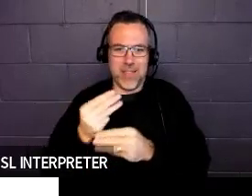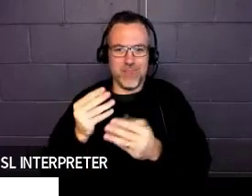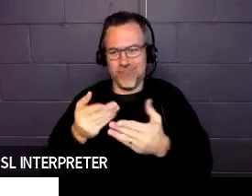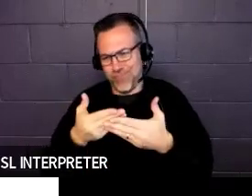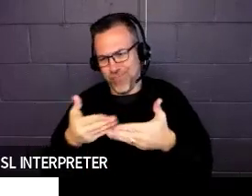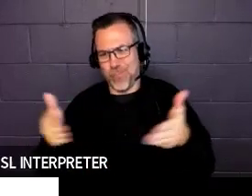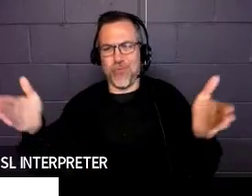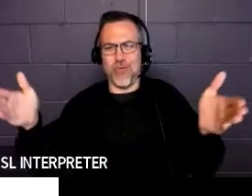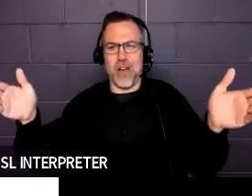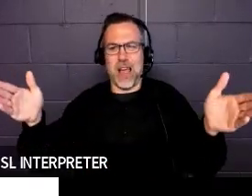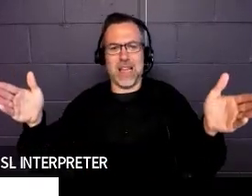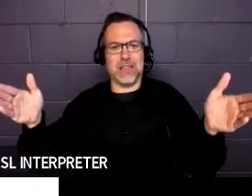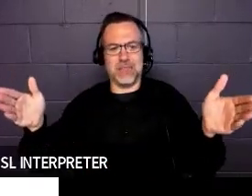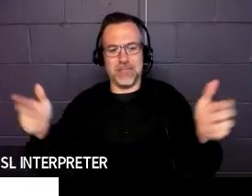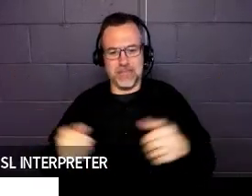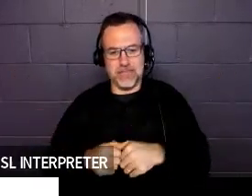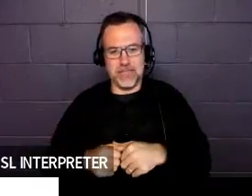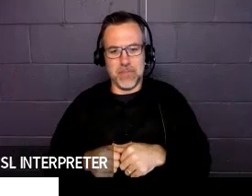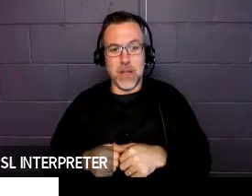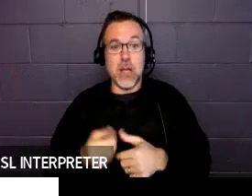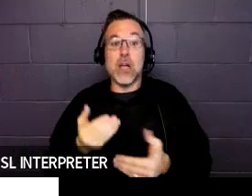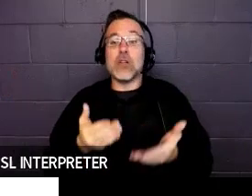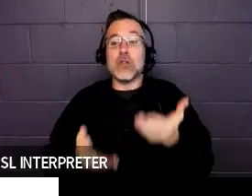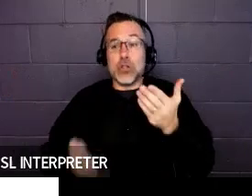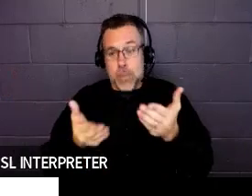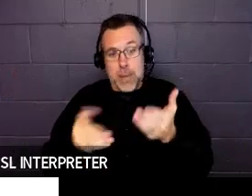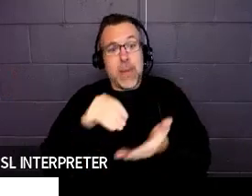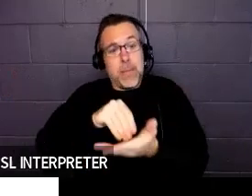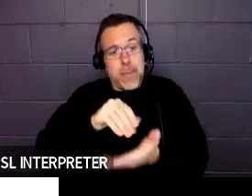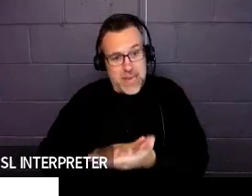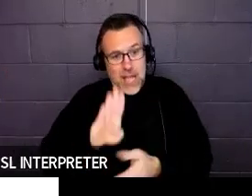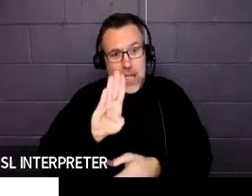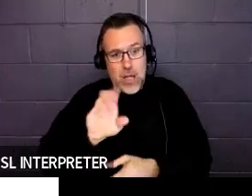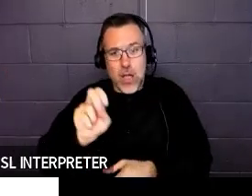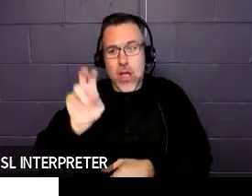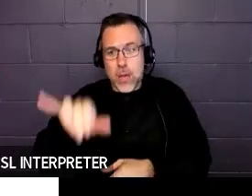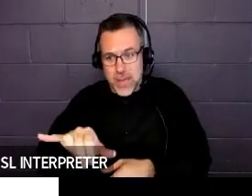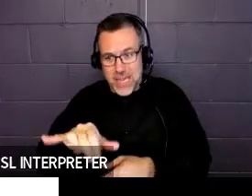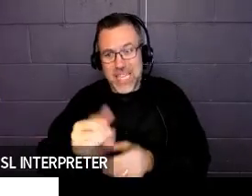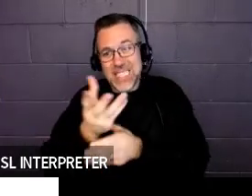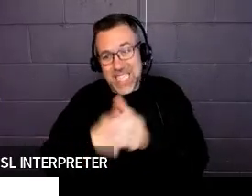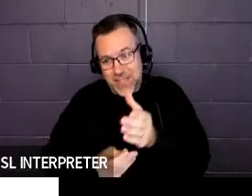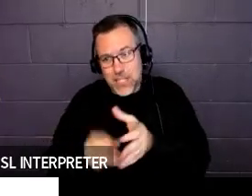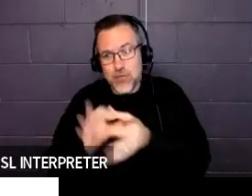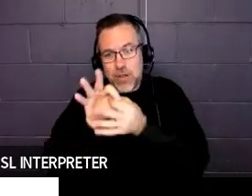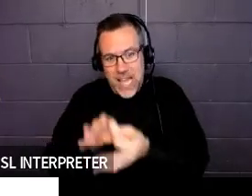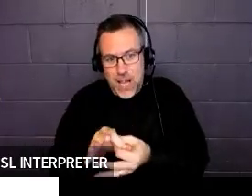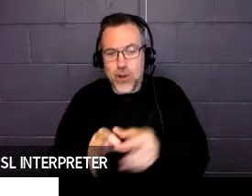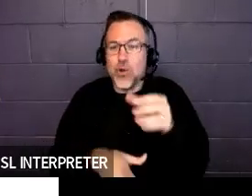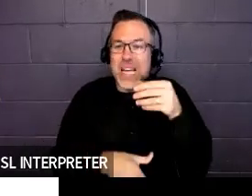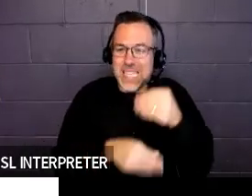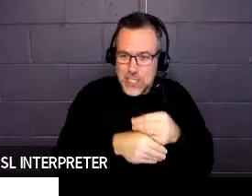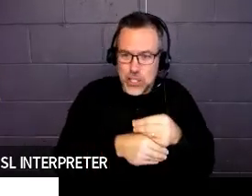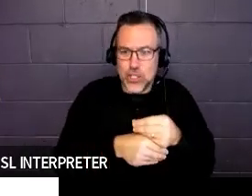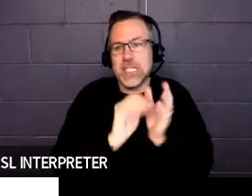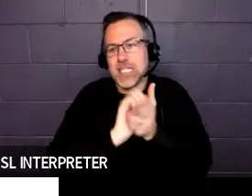Okay. So instead, we might want to write Benny's deficits in addition subtraction facts impact his ability to access grade level